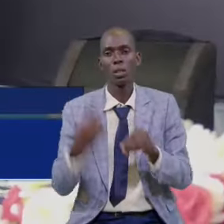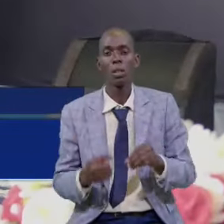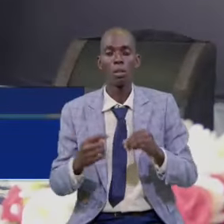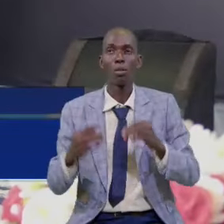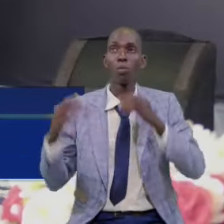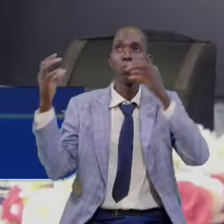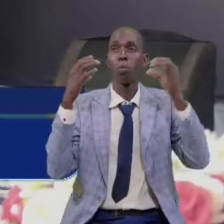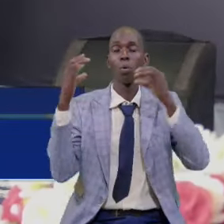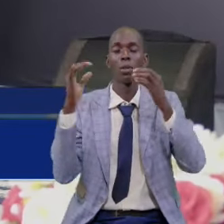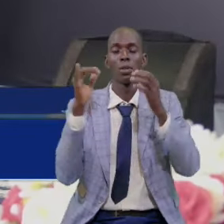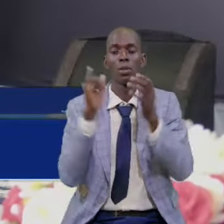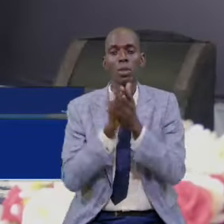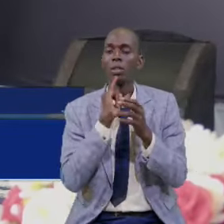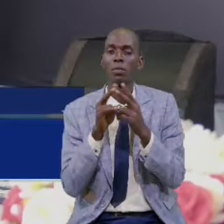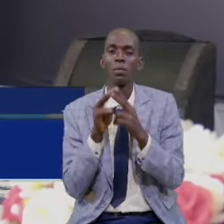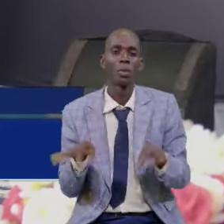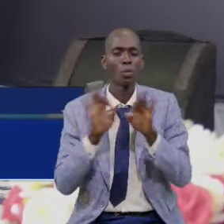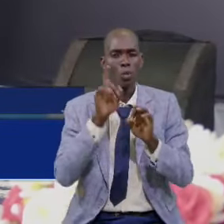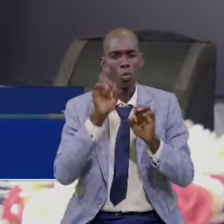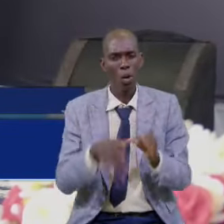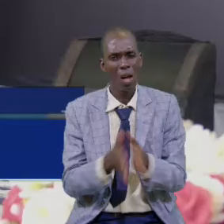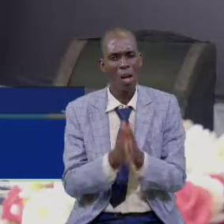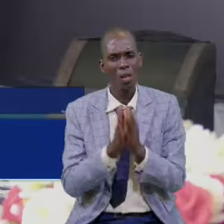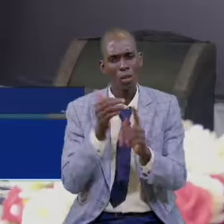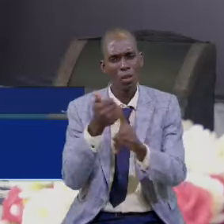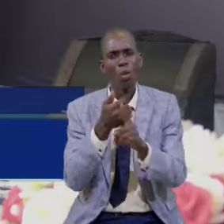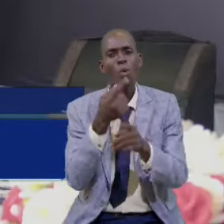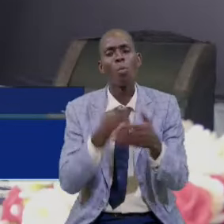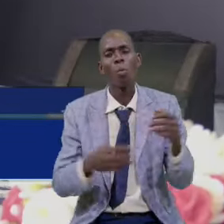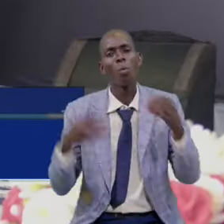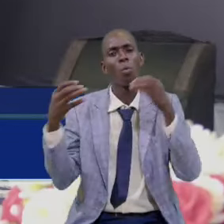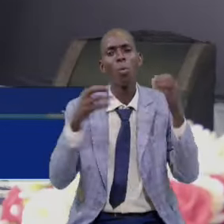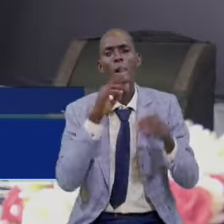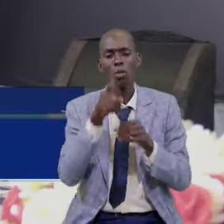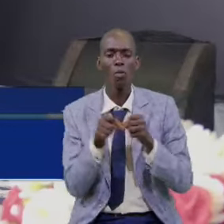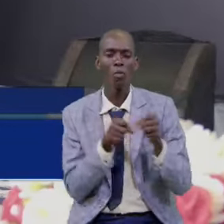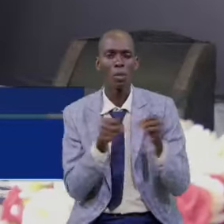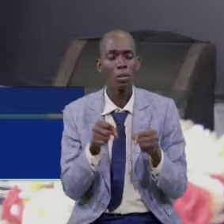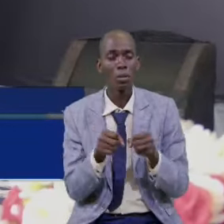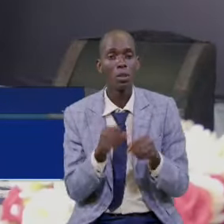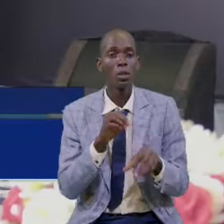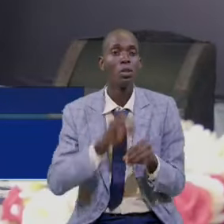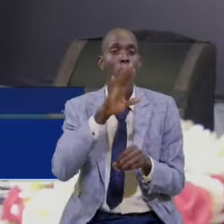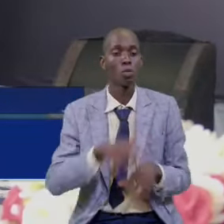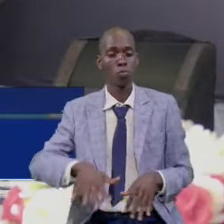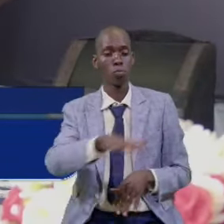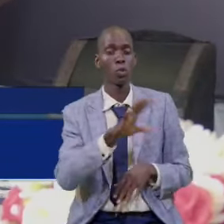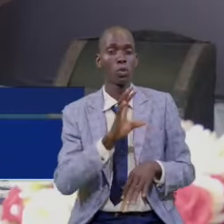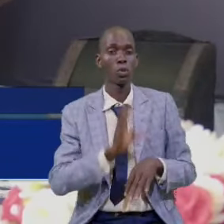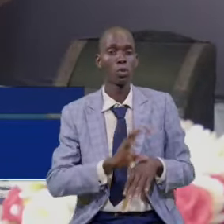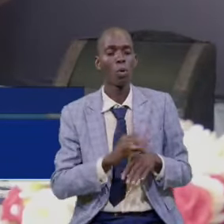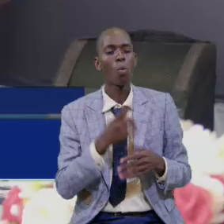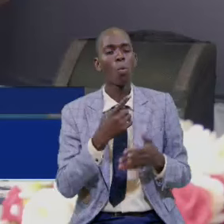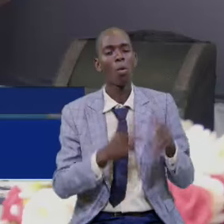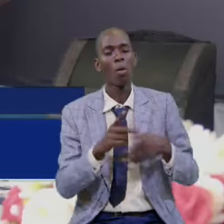sometimes, what battle are you fighting? Your local assembly, what battle are you fighting in your